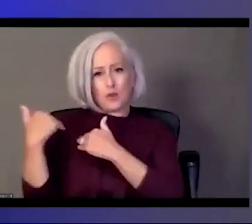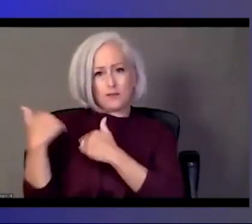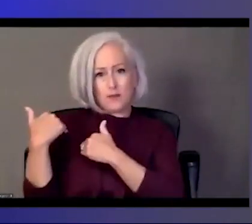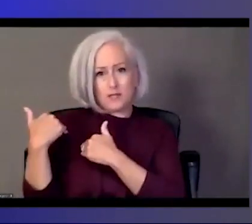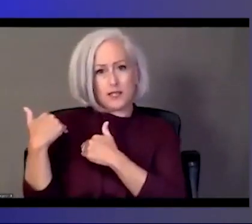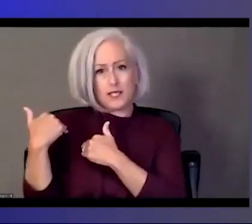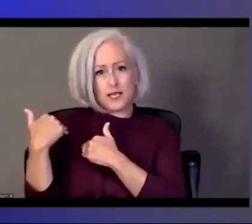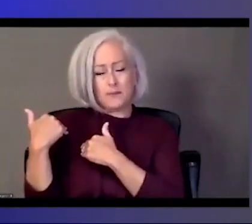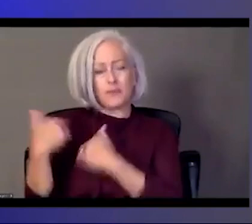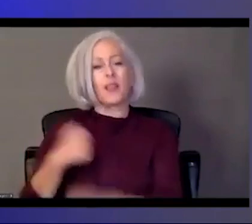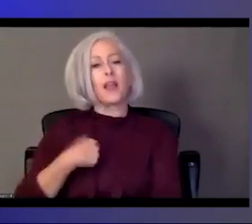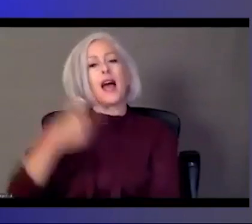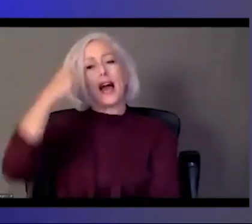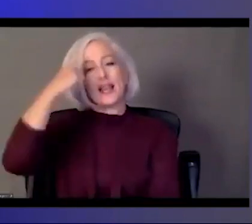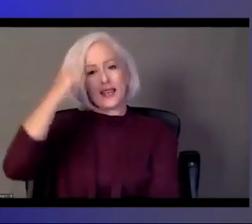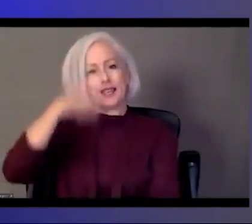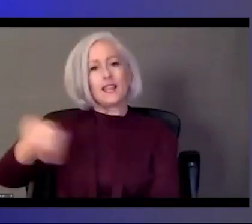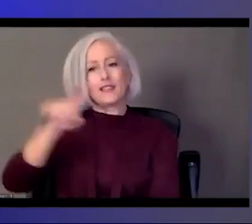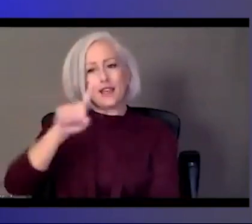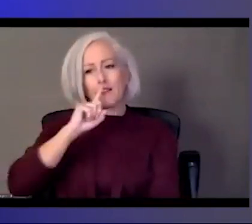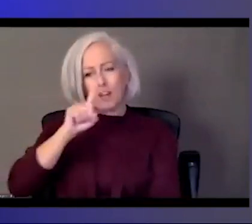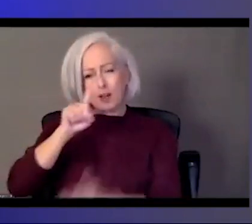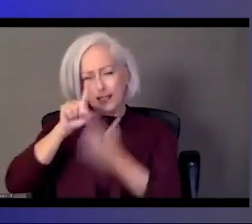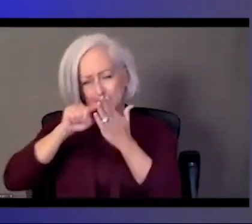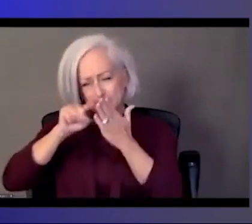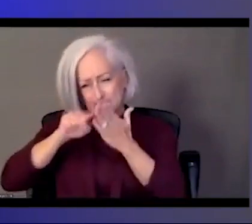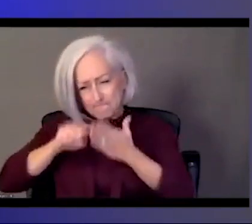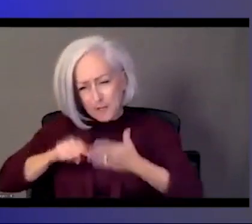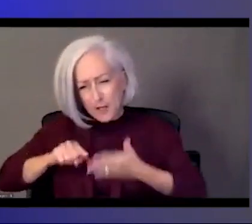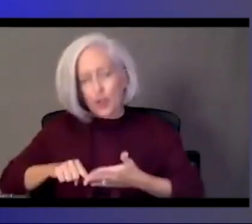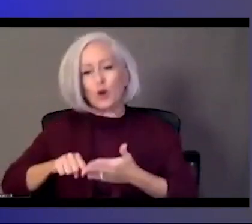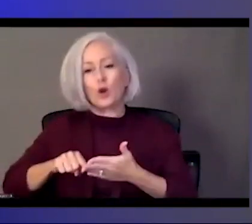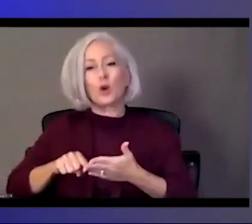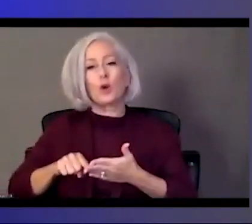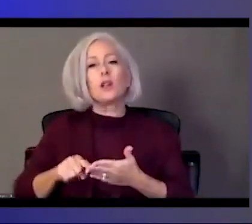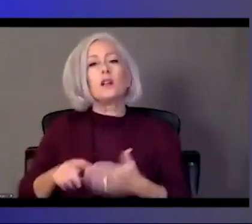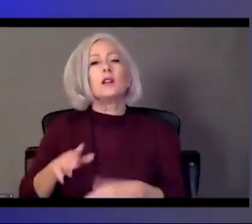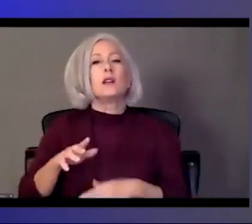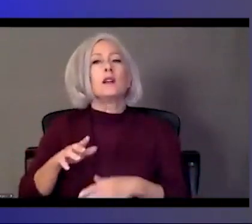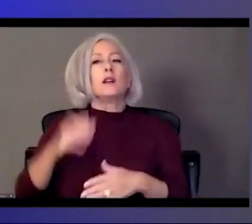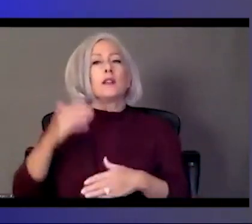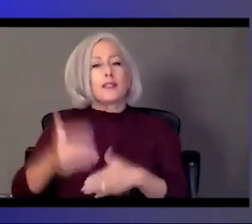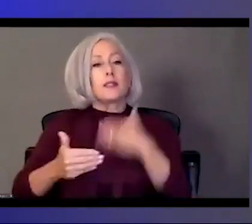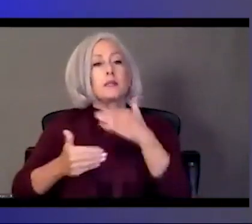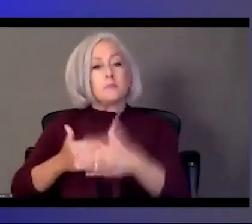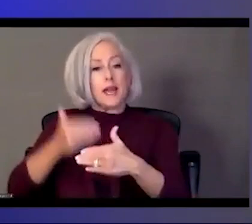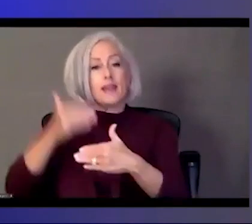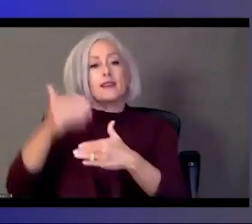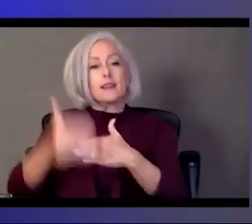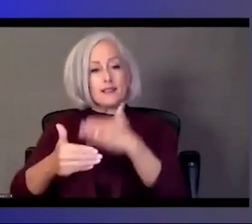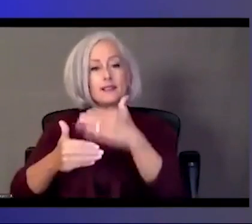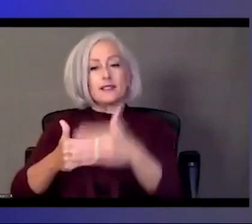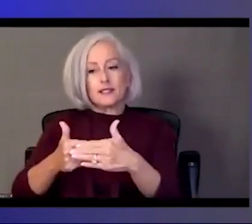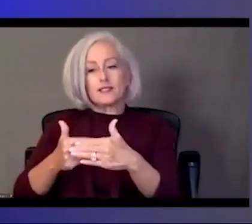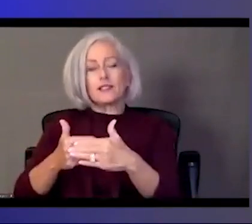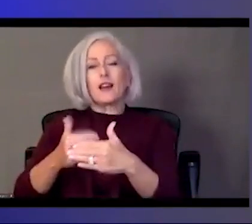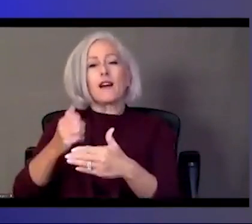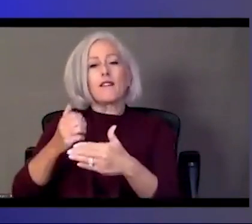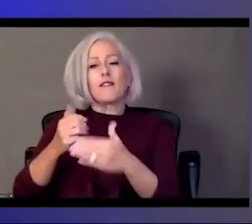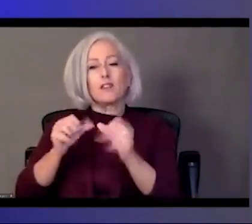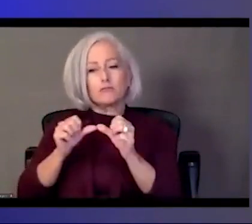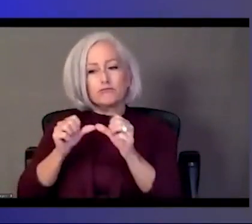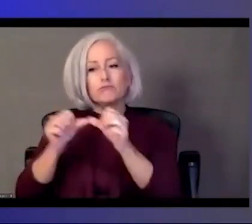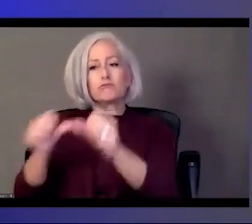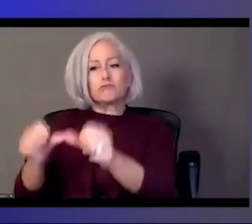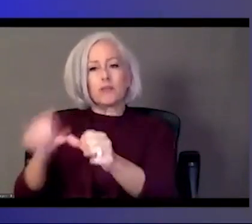I think they're very thorough. The tempo here of moving these drugs forward and